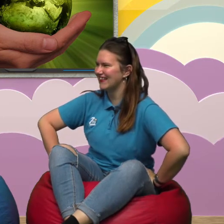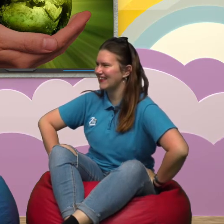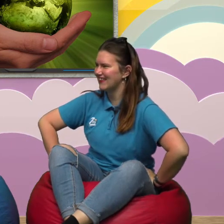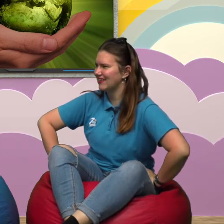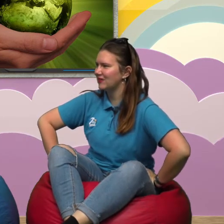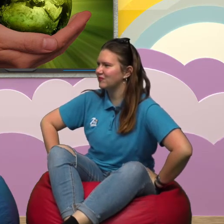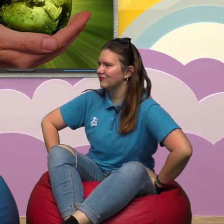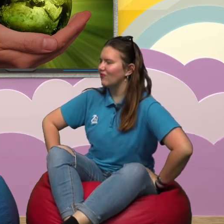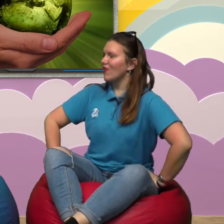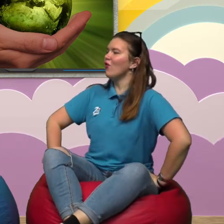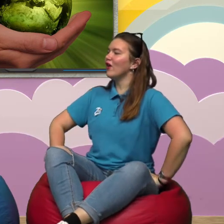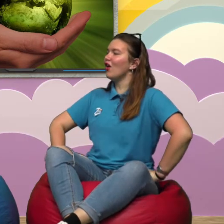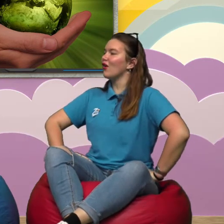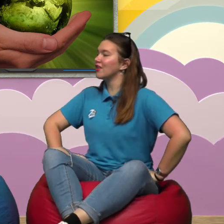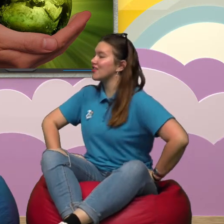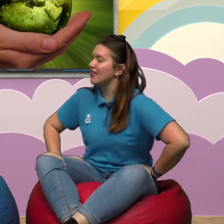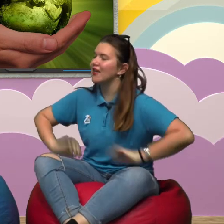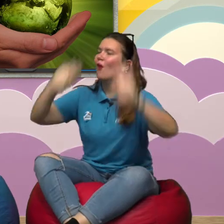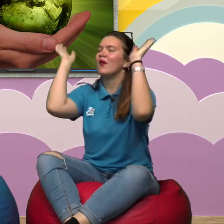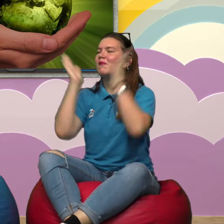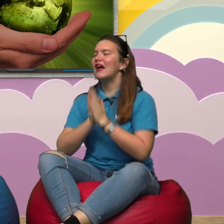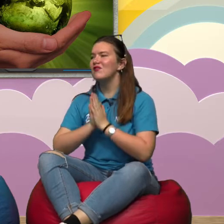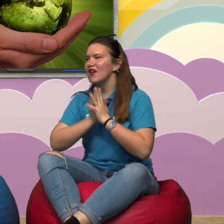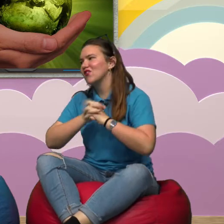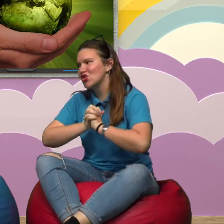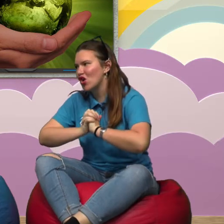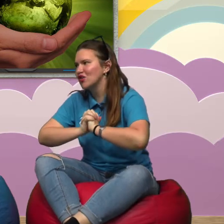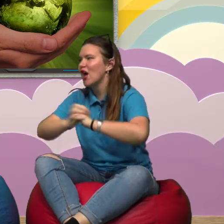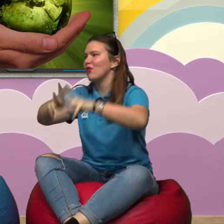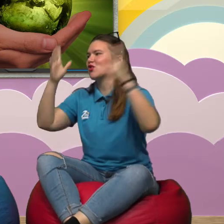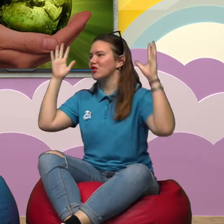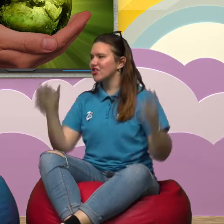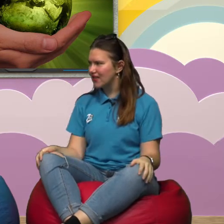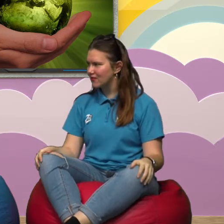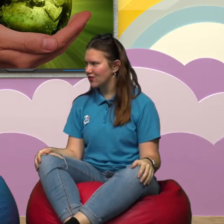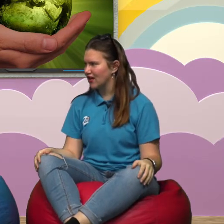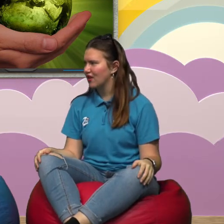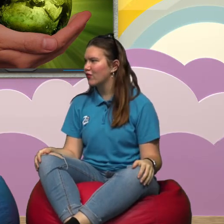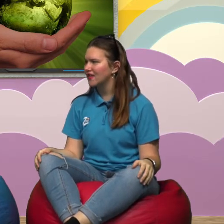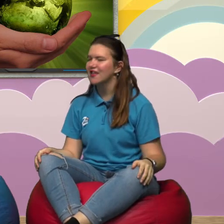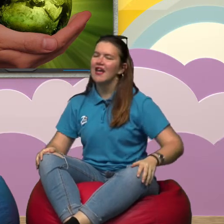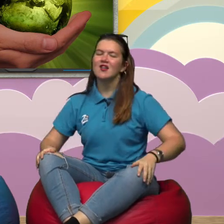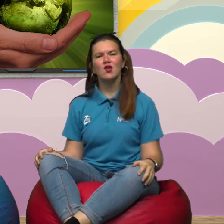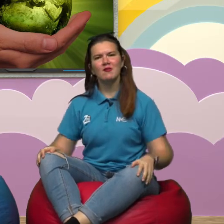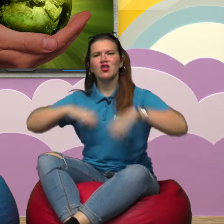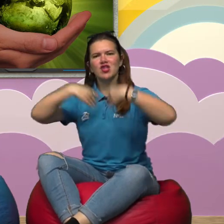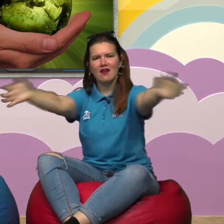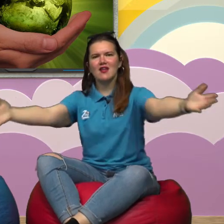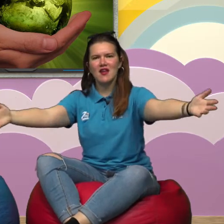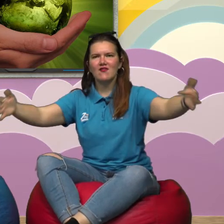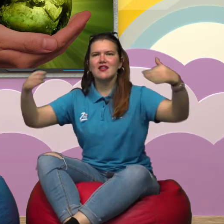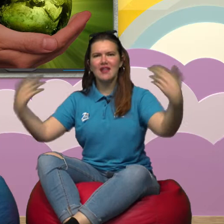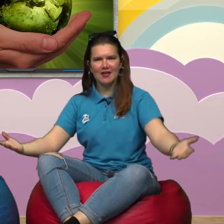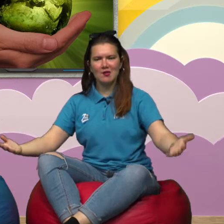I forgot it already. We are going to sing one of my favorite songs, which is called Skidamarink, right? And it's all about